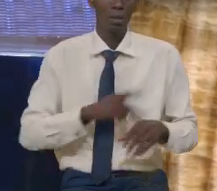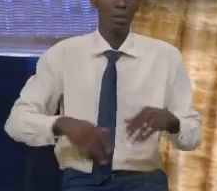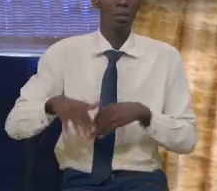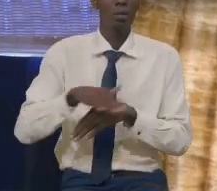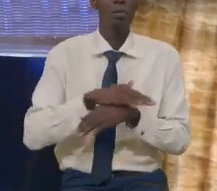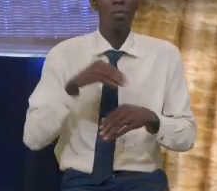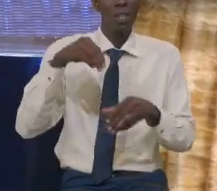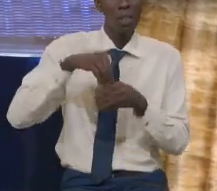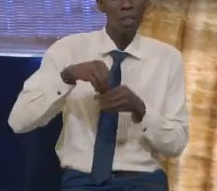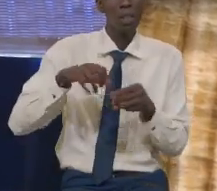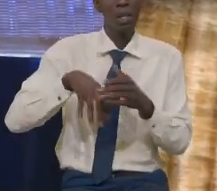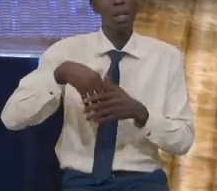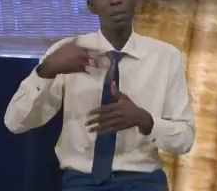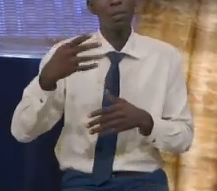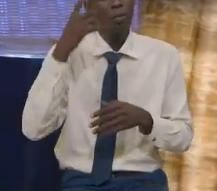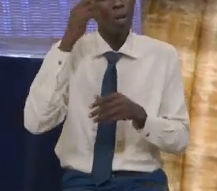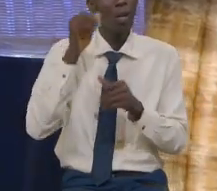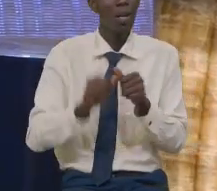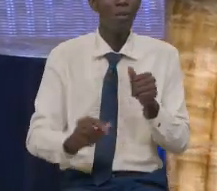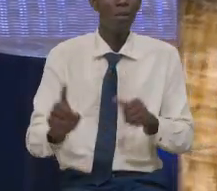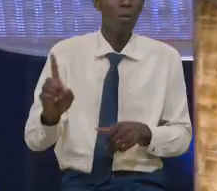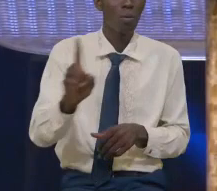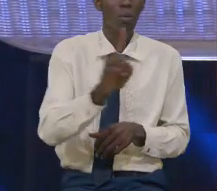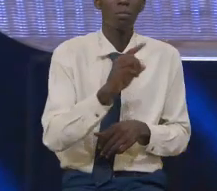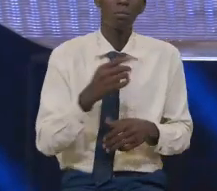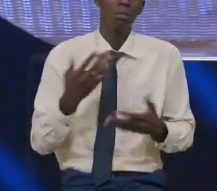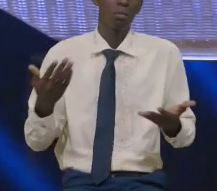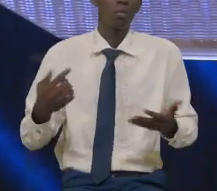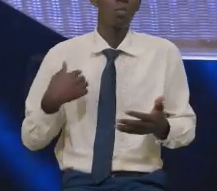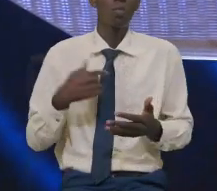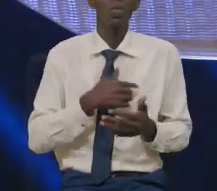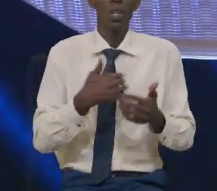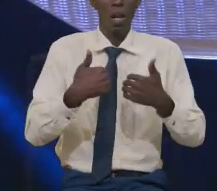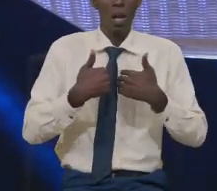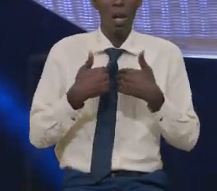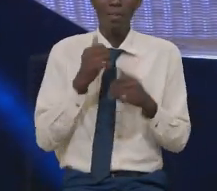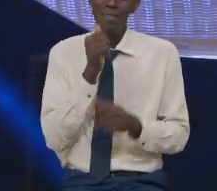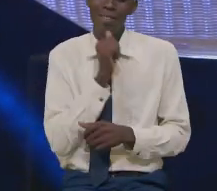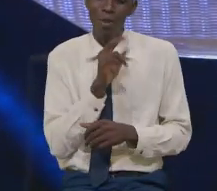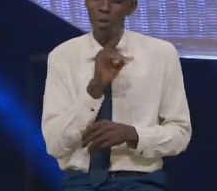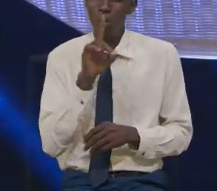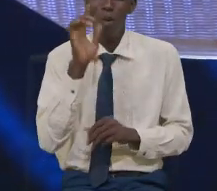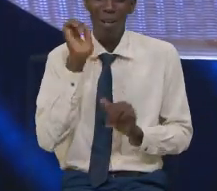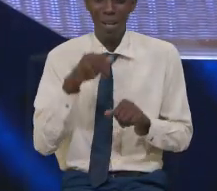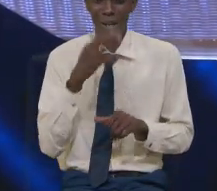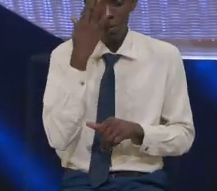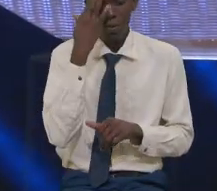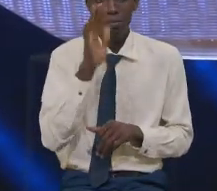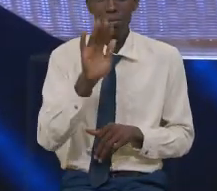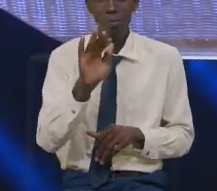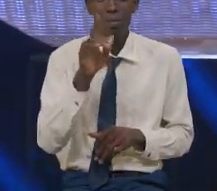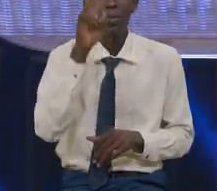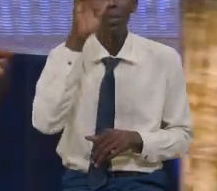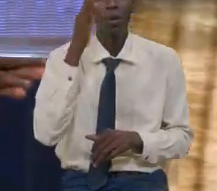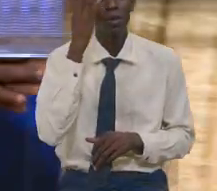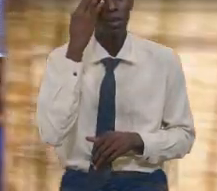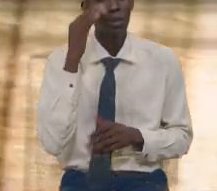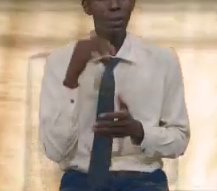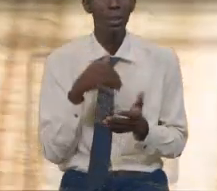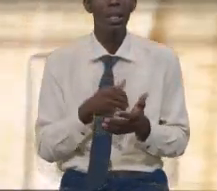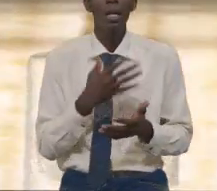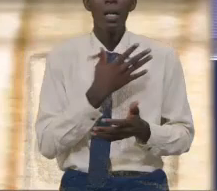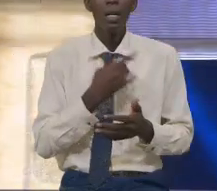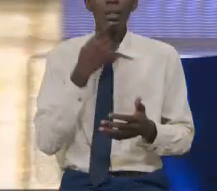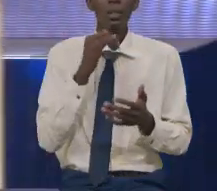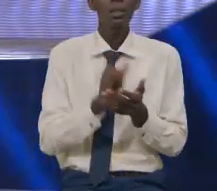kingdom, for every individual, you know, without secrets, nobody will know this. God knows. And it says,